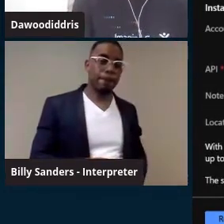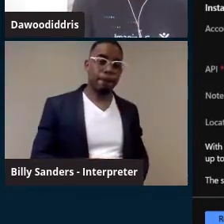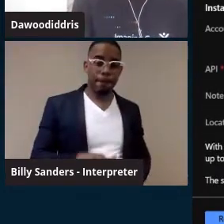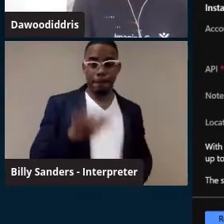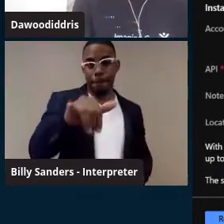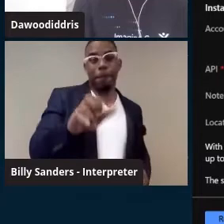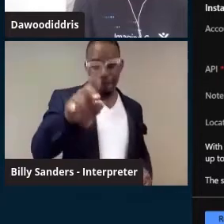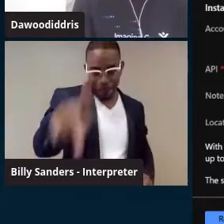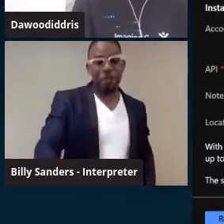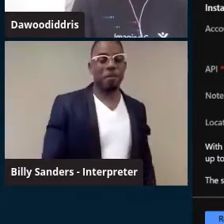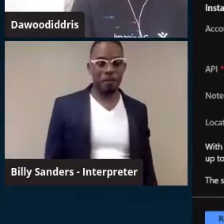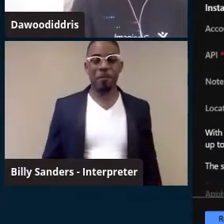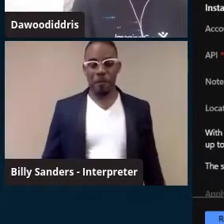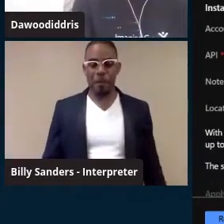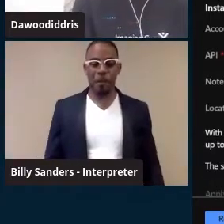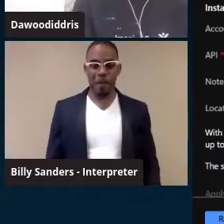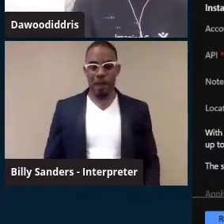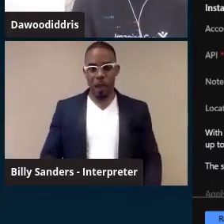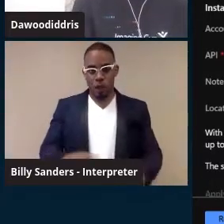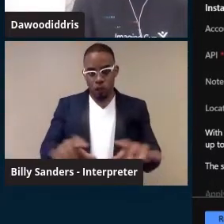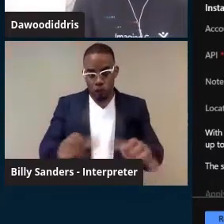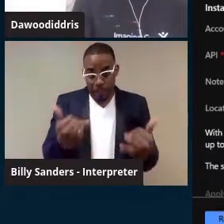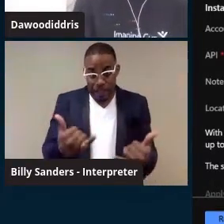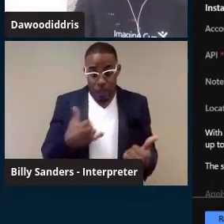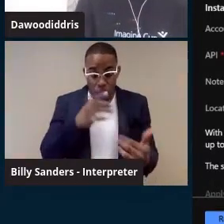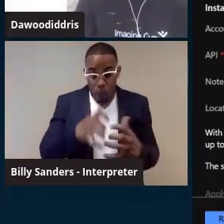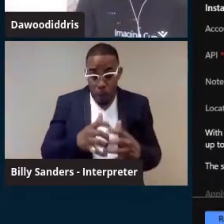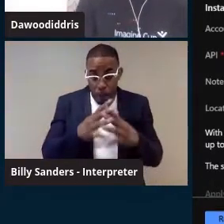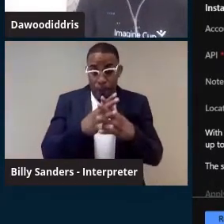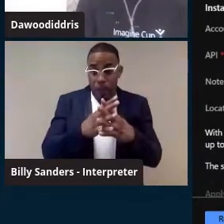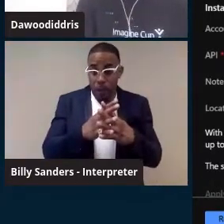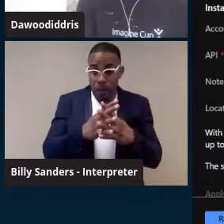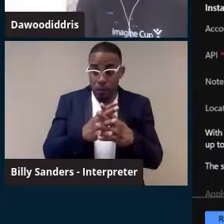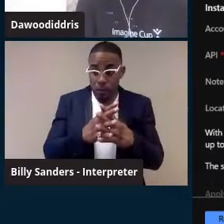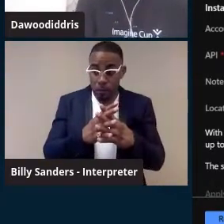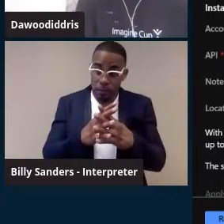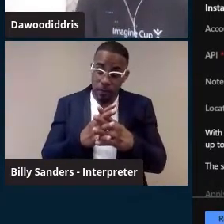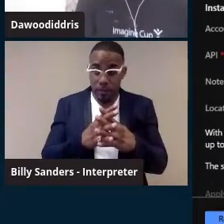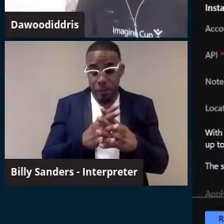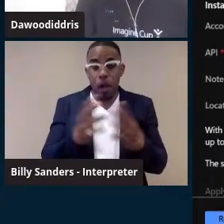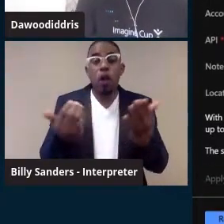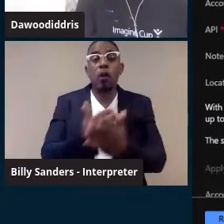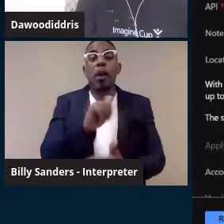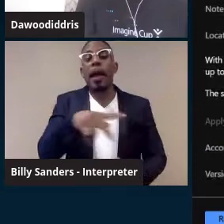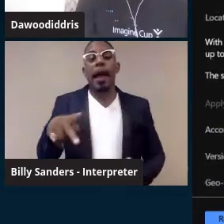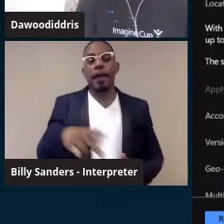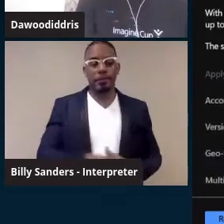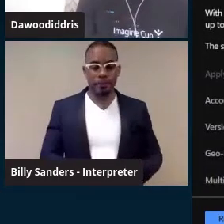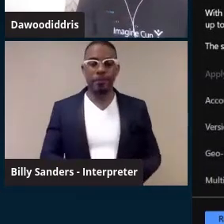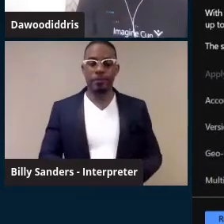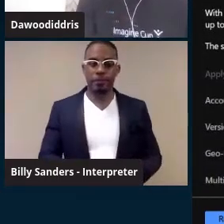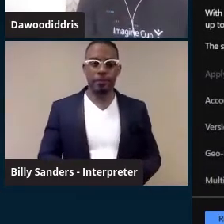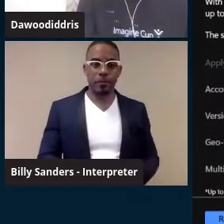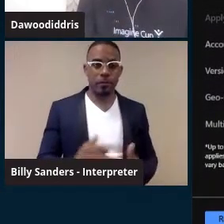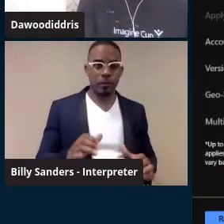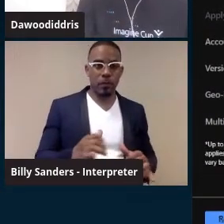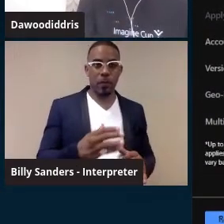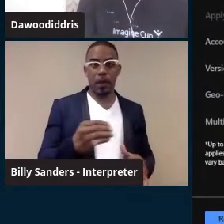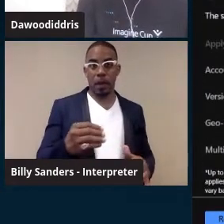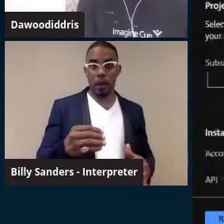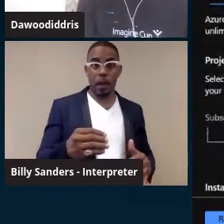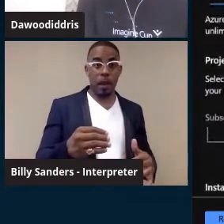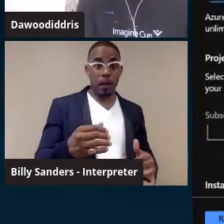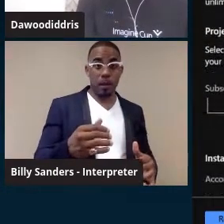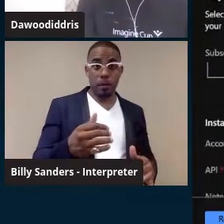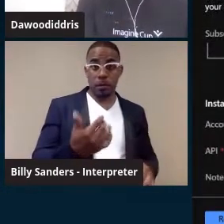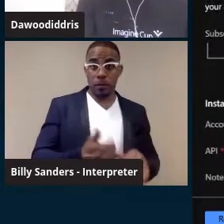build. Okay, so today we are going to build a to-do application. That is what we are going to try to do. And every